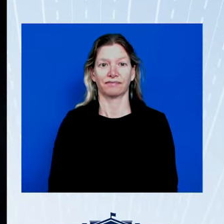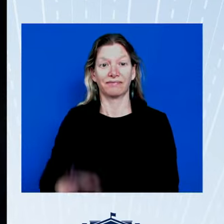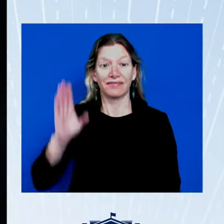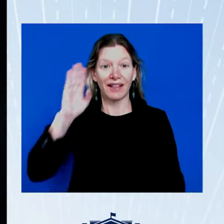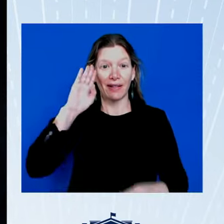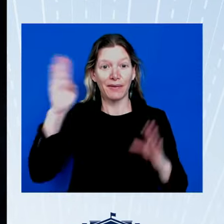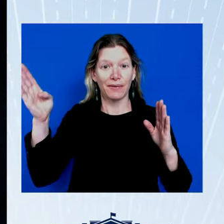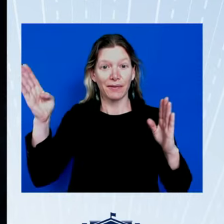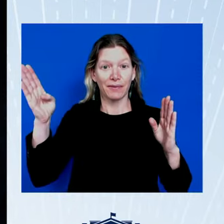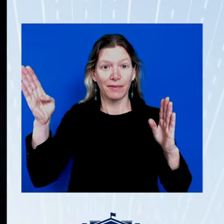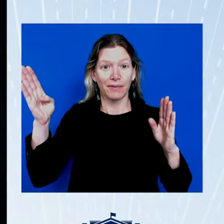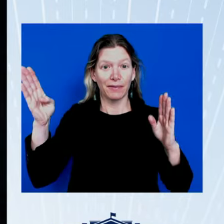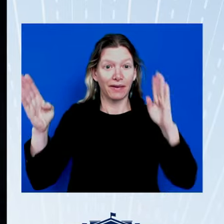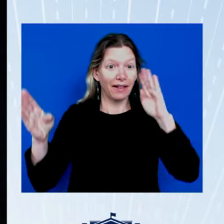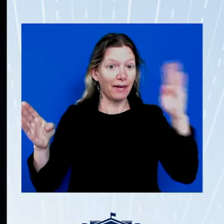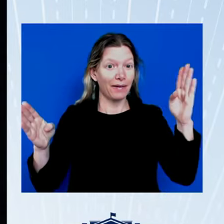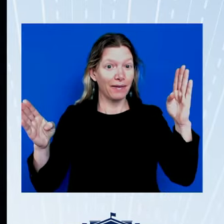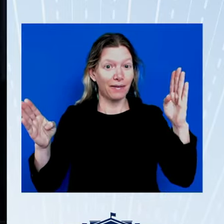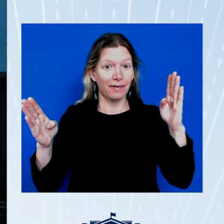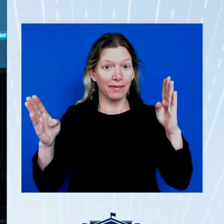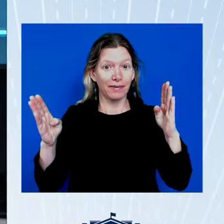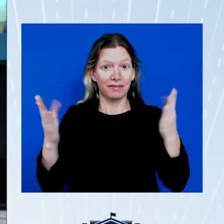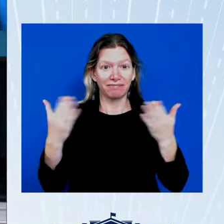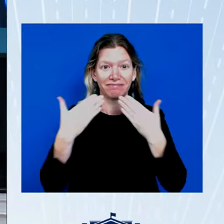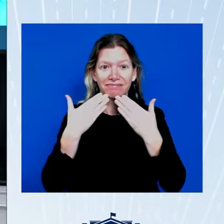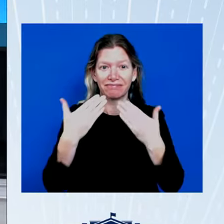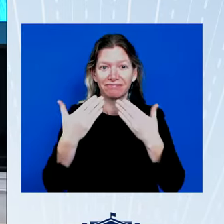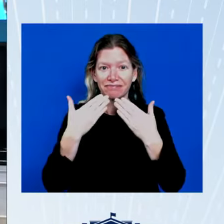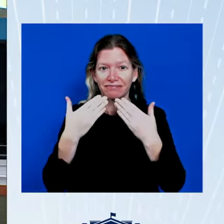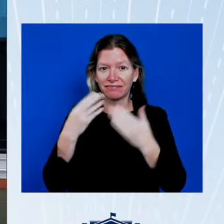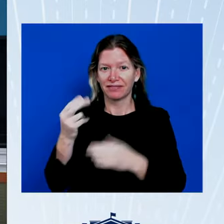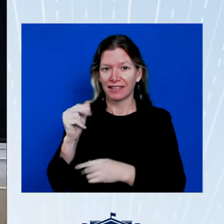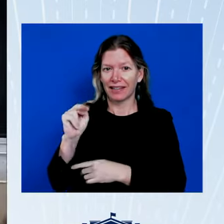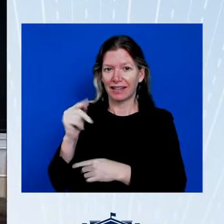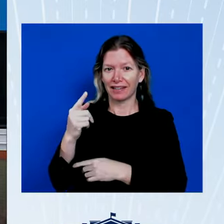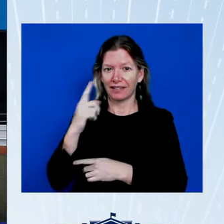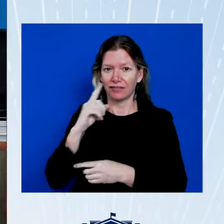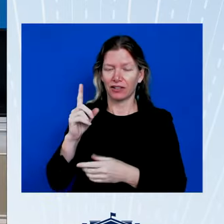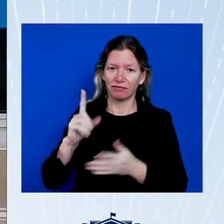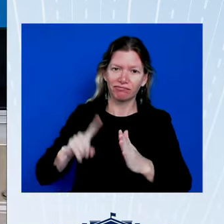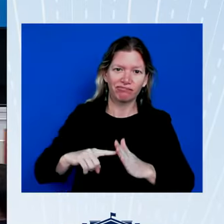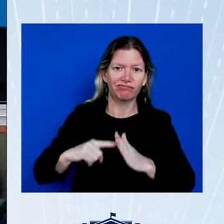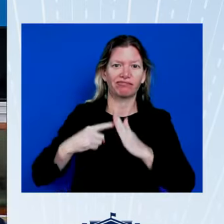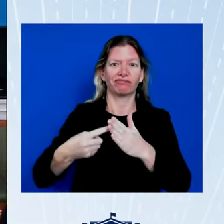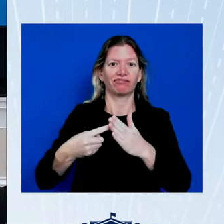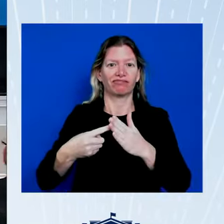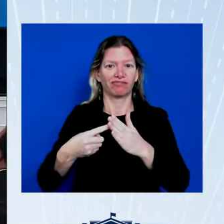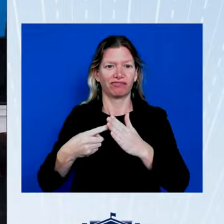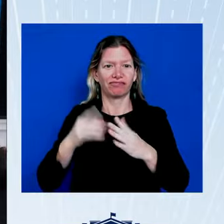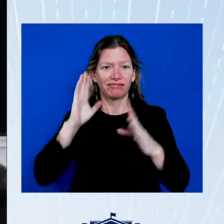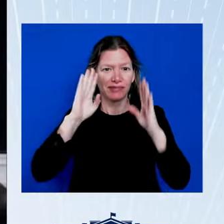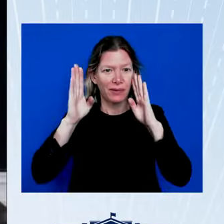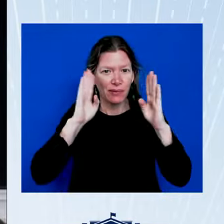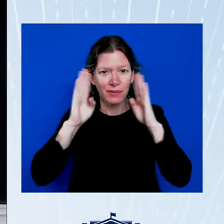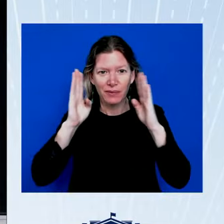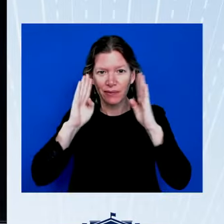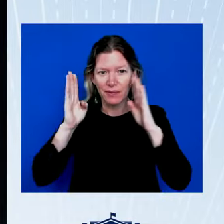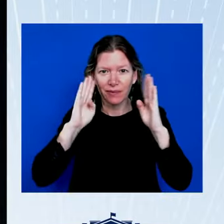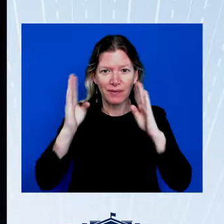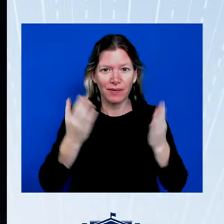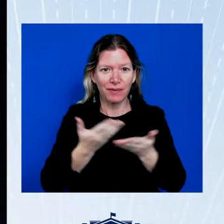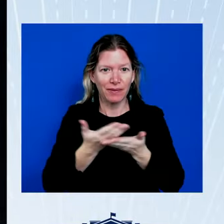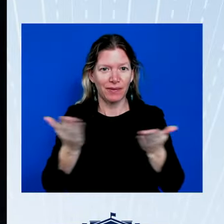Hello. Thank you so much, Hannah. Thank you for kicking us off. And hello, everyone. I'm very grateful to join you